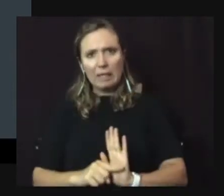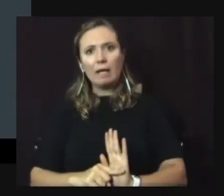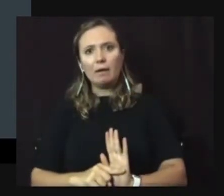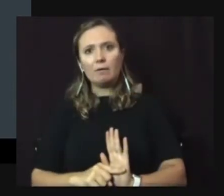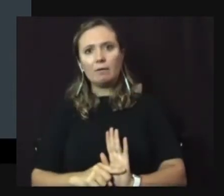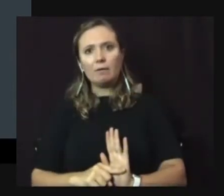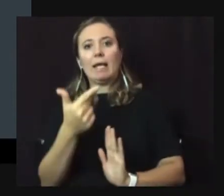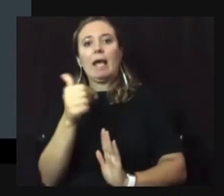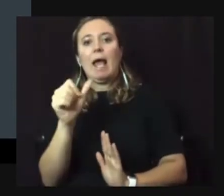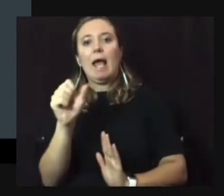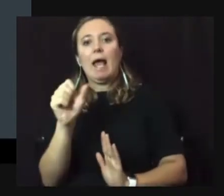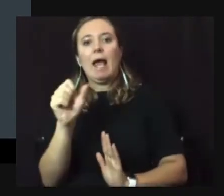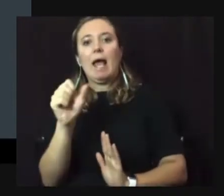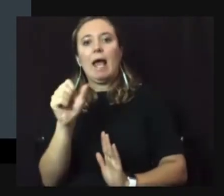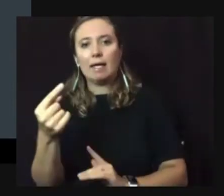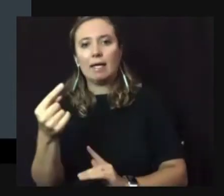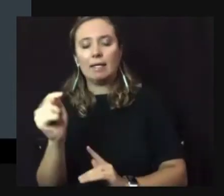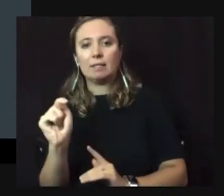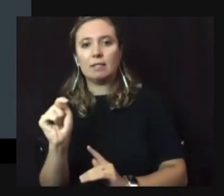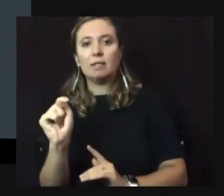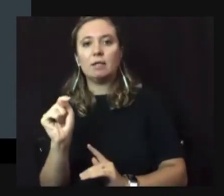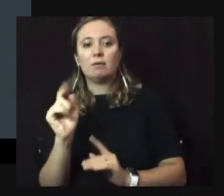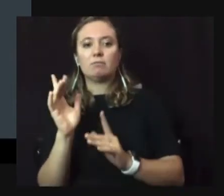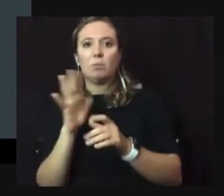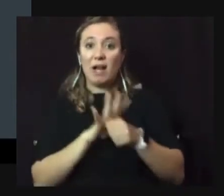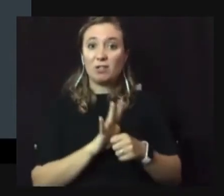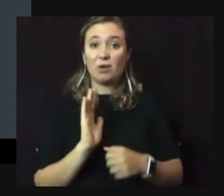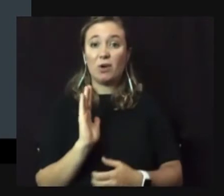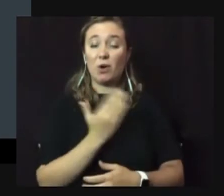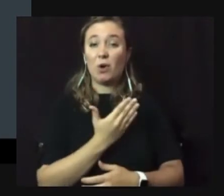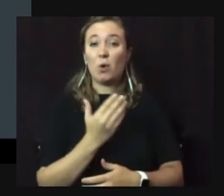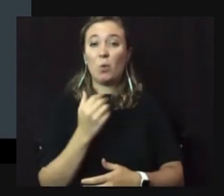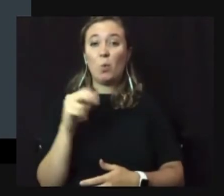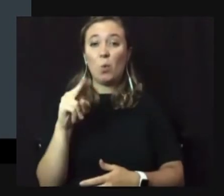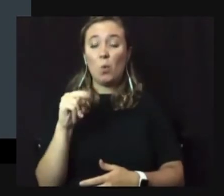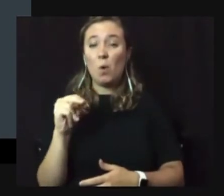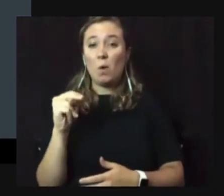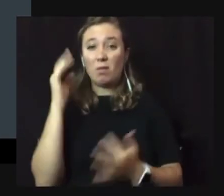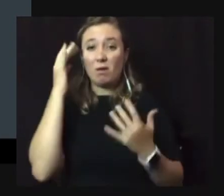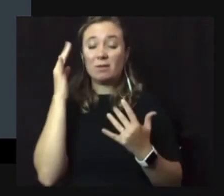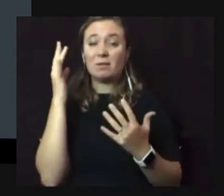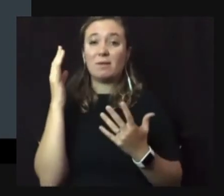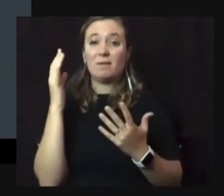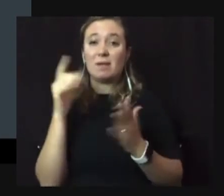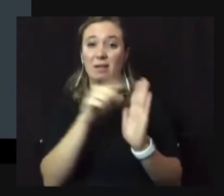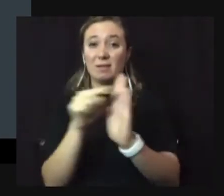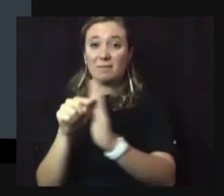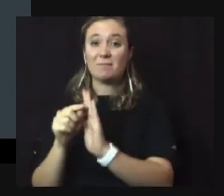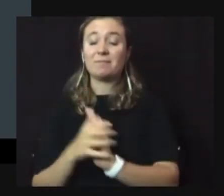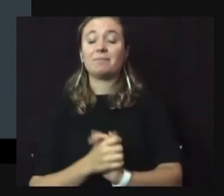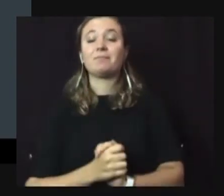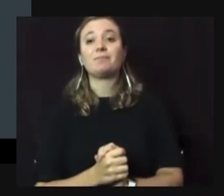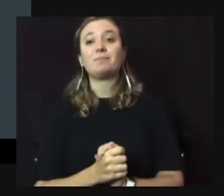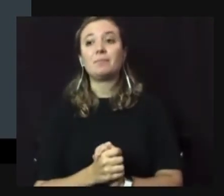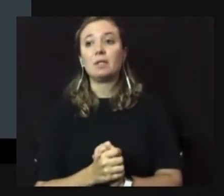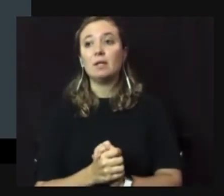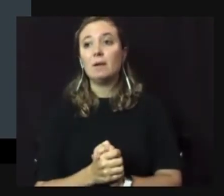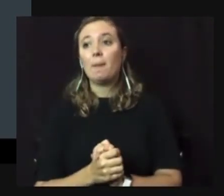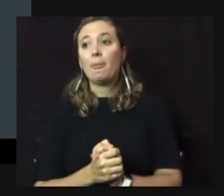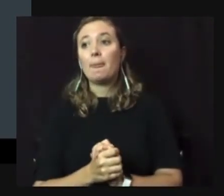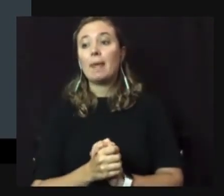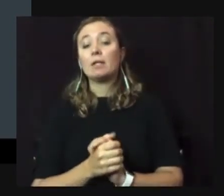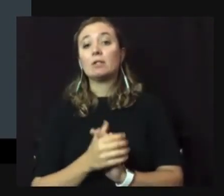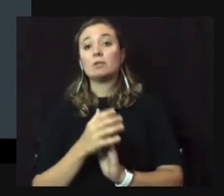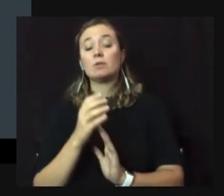comes to parenting, I unconsciously seek for a system to tell